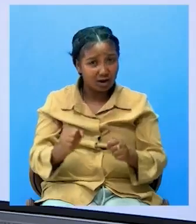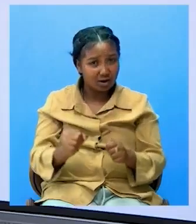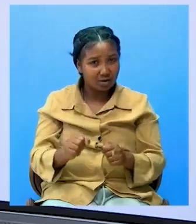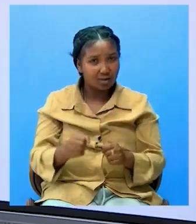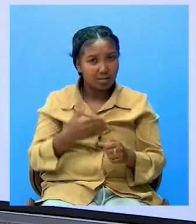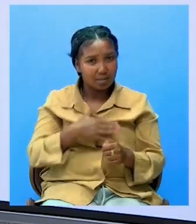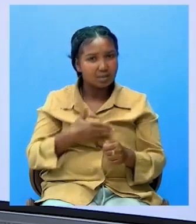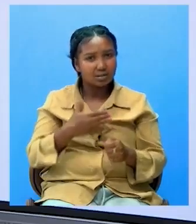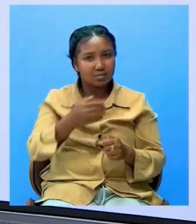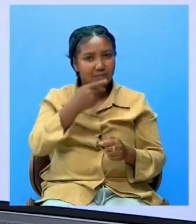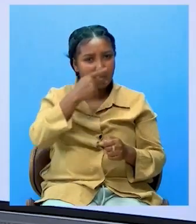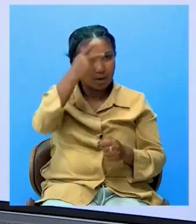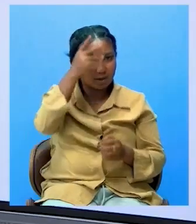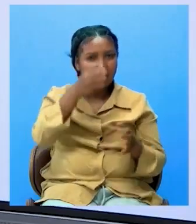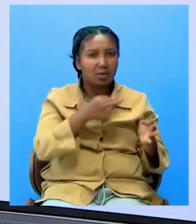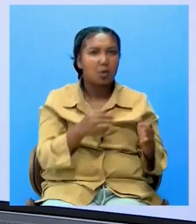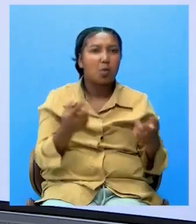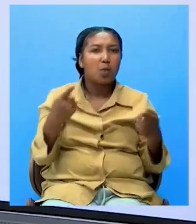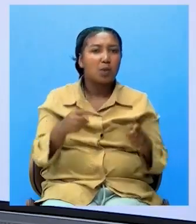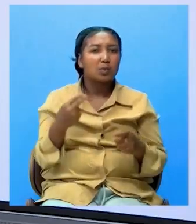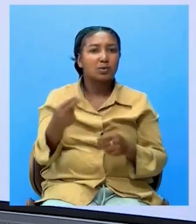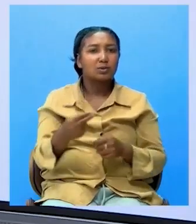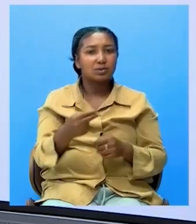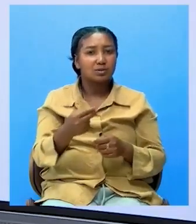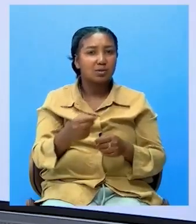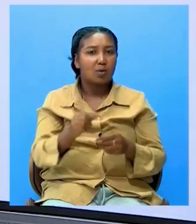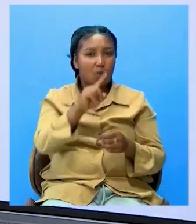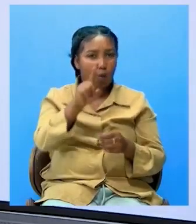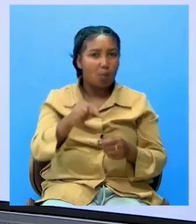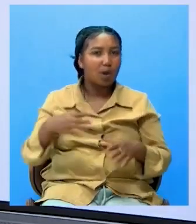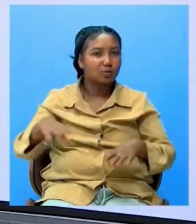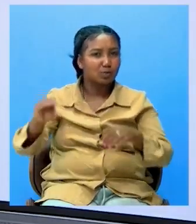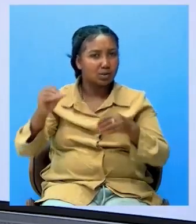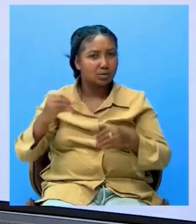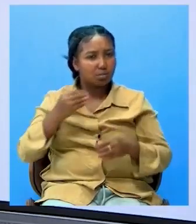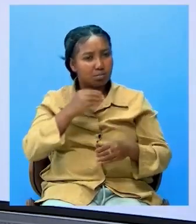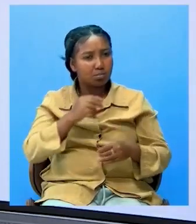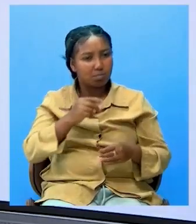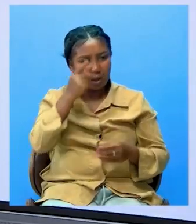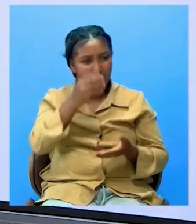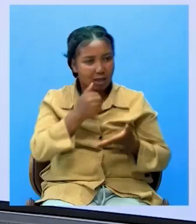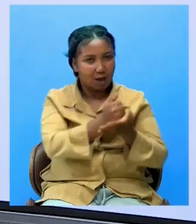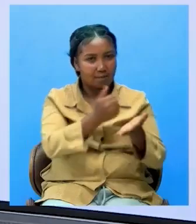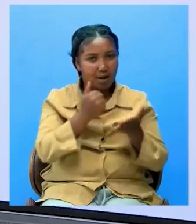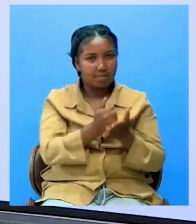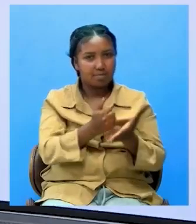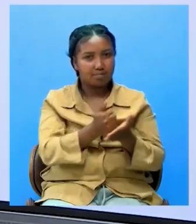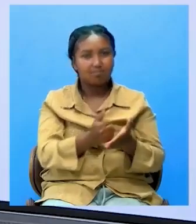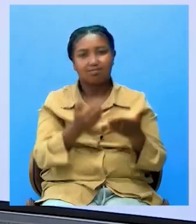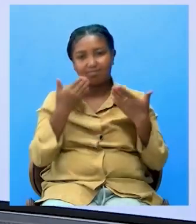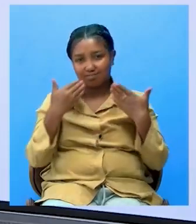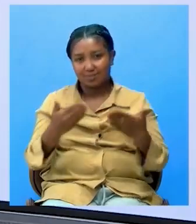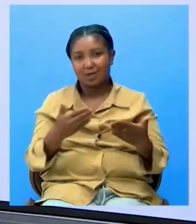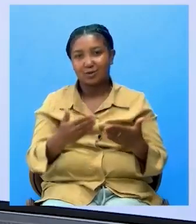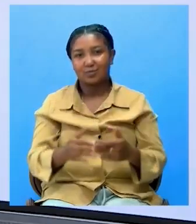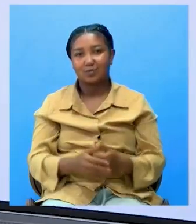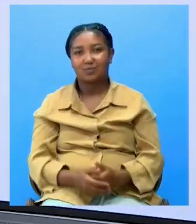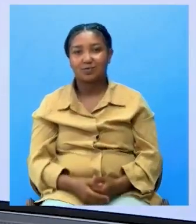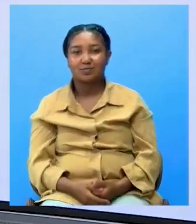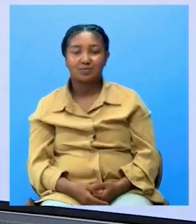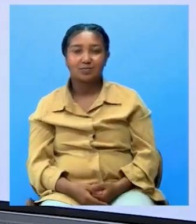Please, tell to your parents when do we use comma. Students' parents, please help them. Thank you, good. Come on.